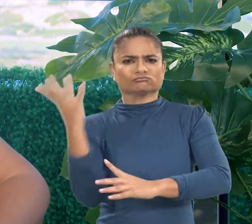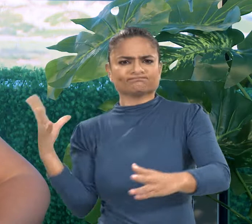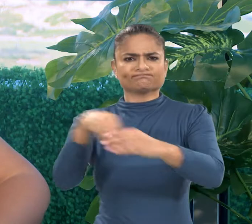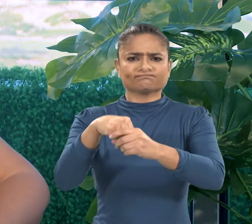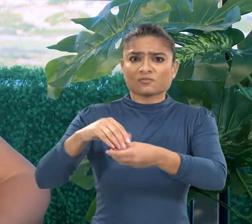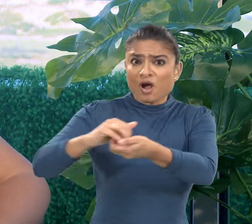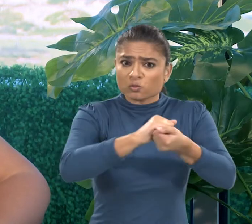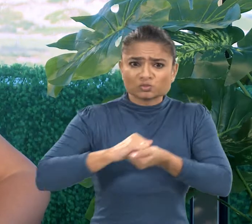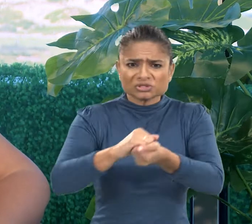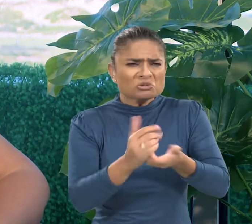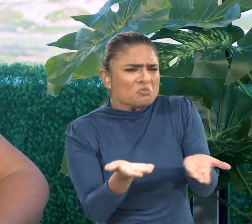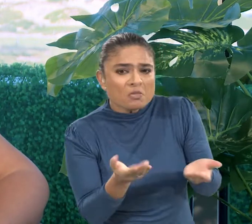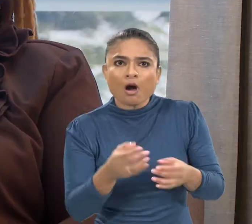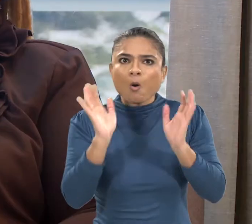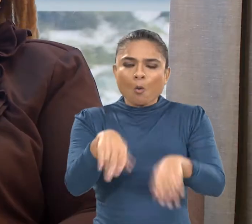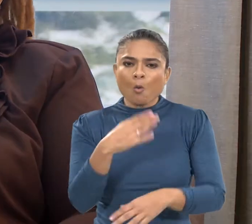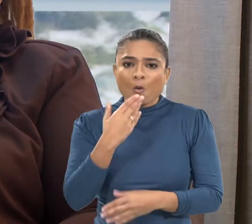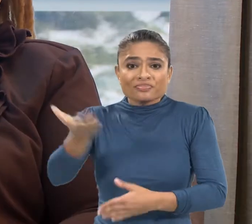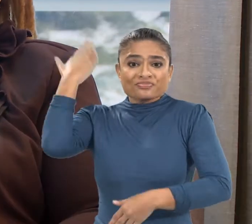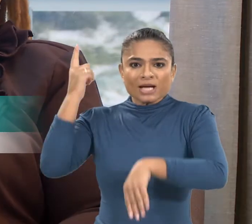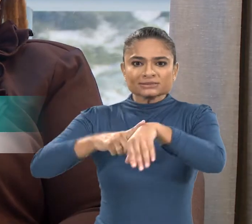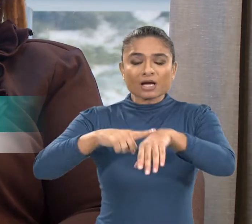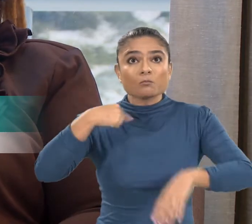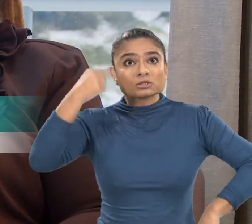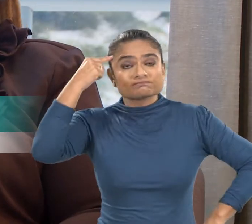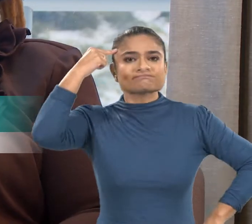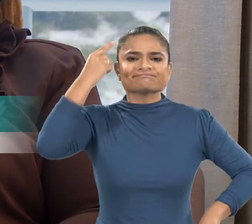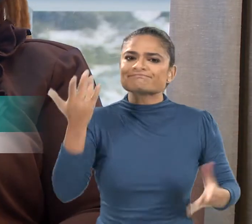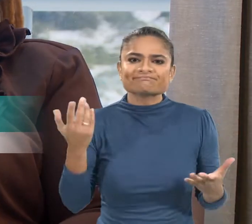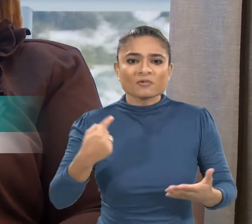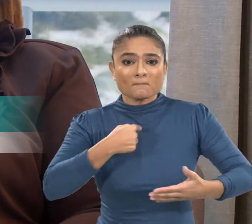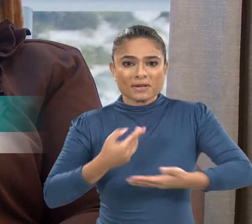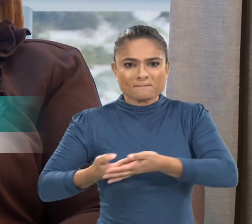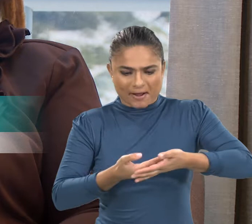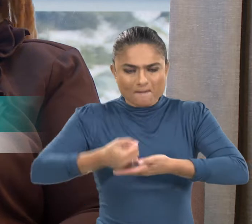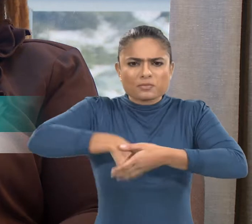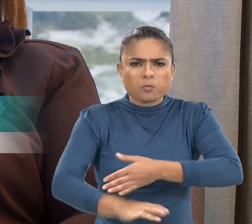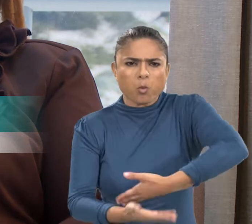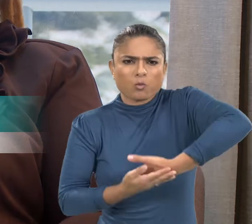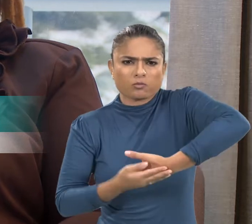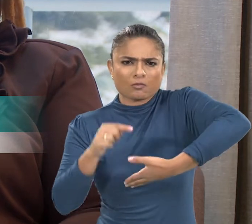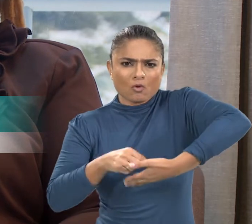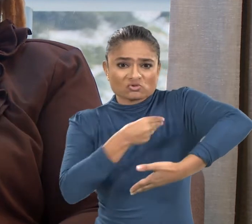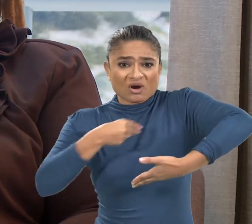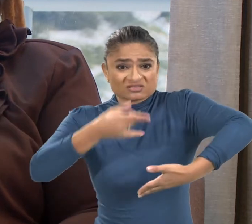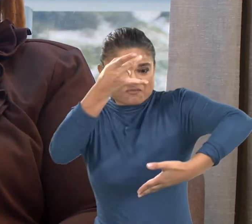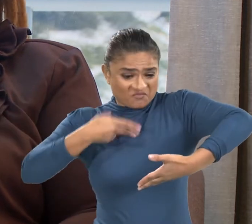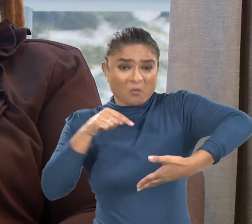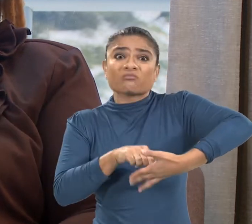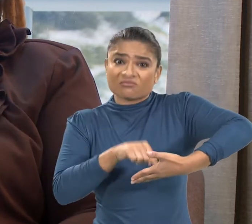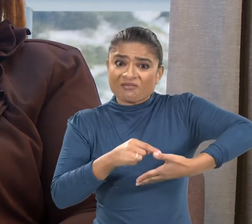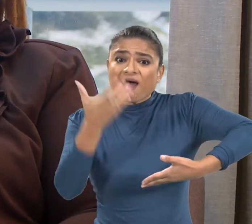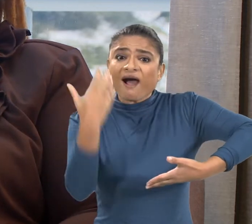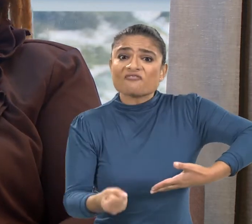become involved with the organization? I had no idea the time when I gave birth to a baby that the